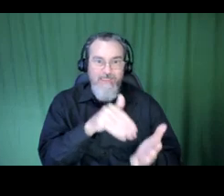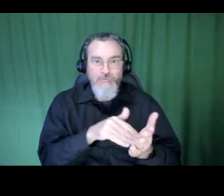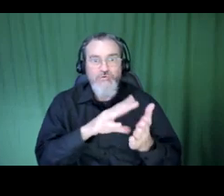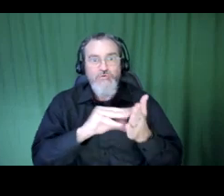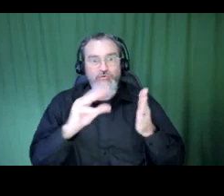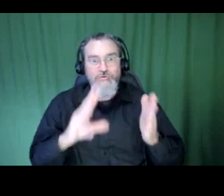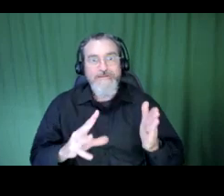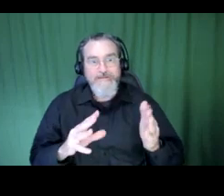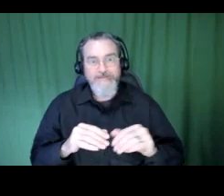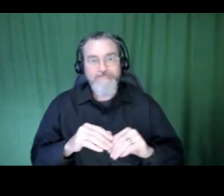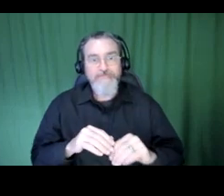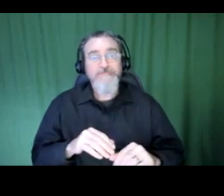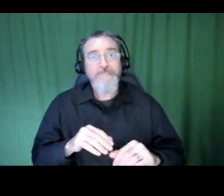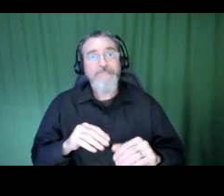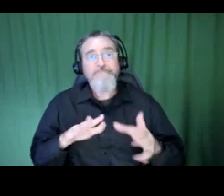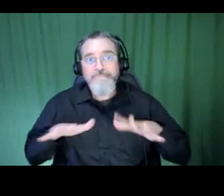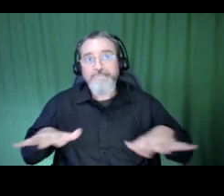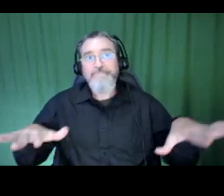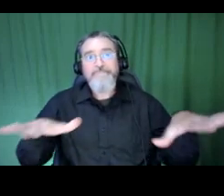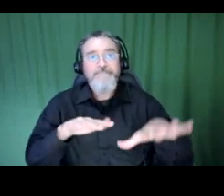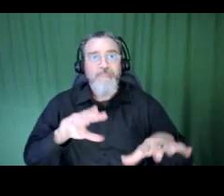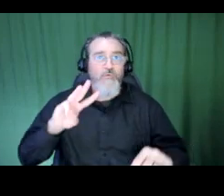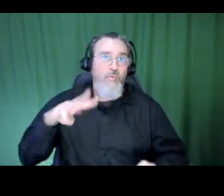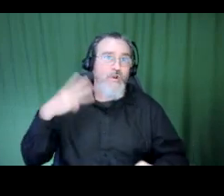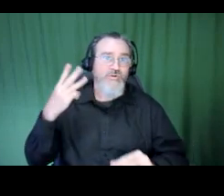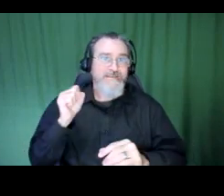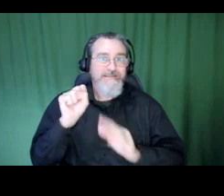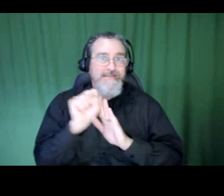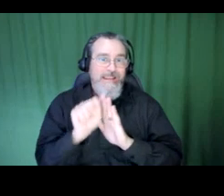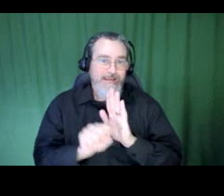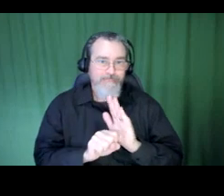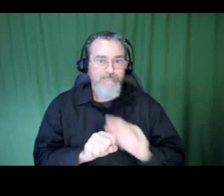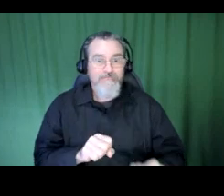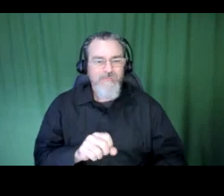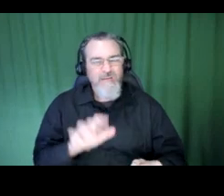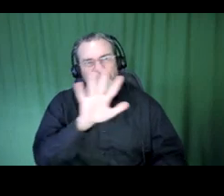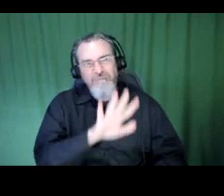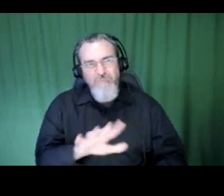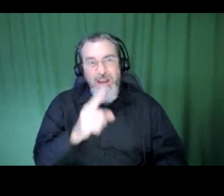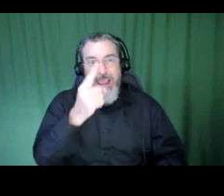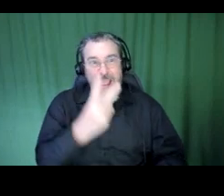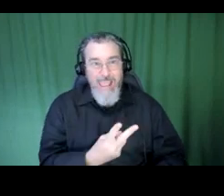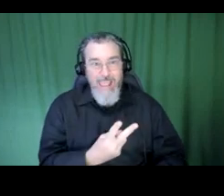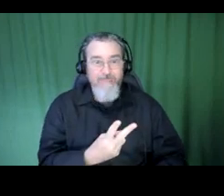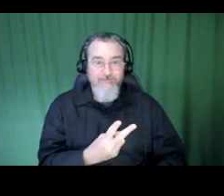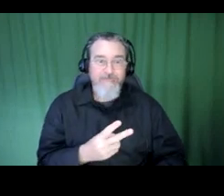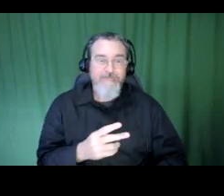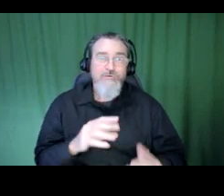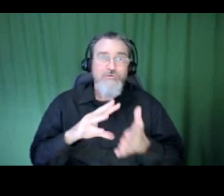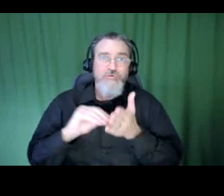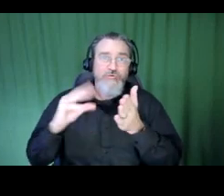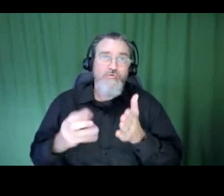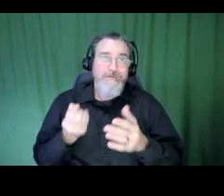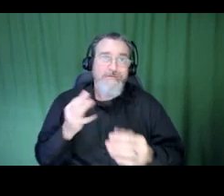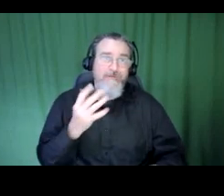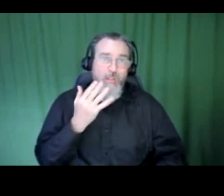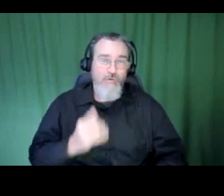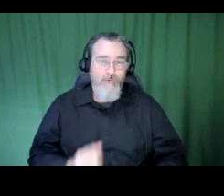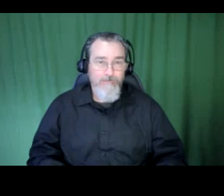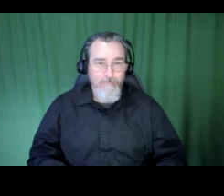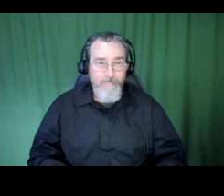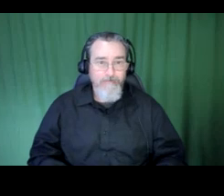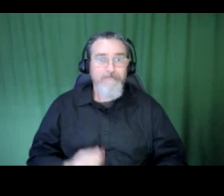local communities across Washington state. And about half of our students are students of color. We are proud